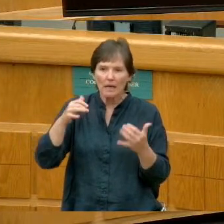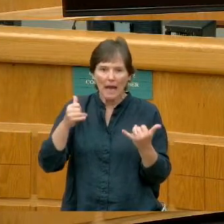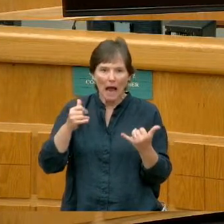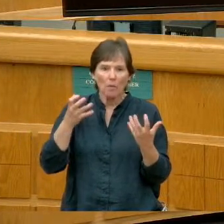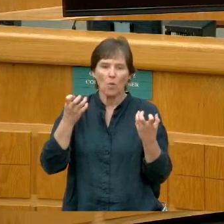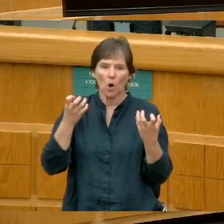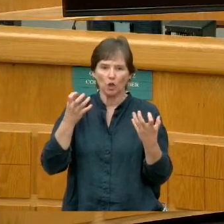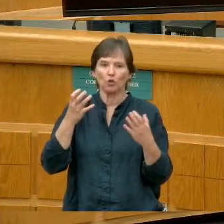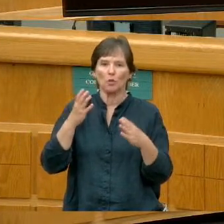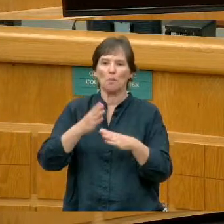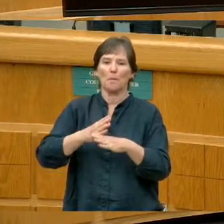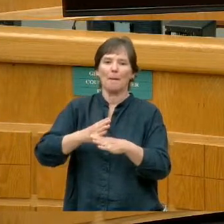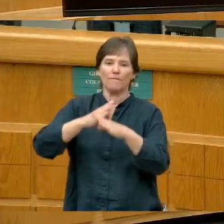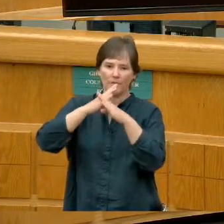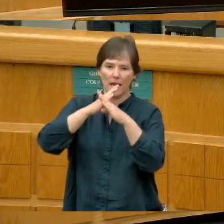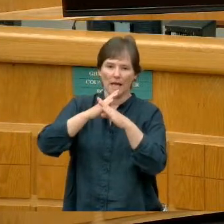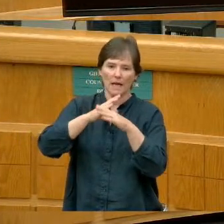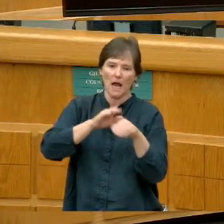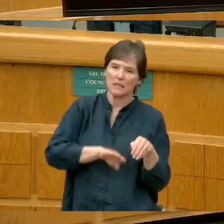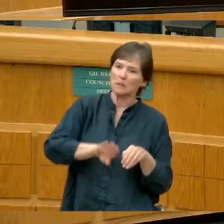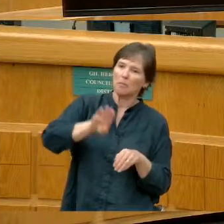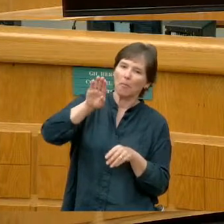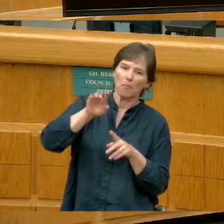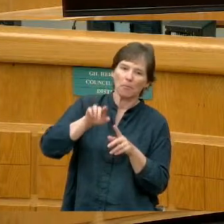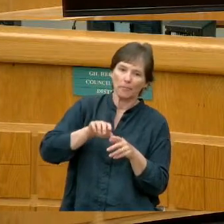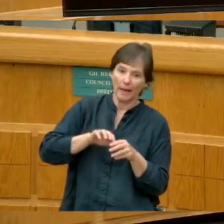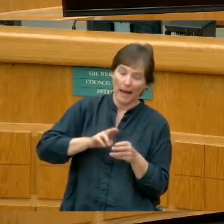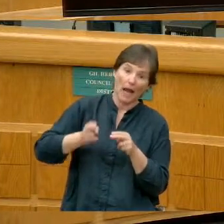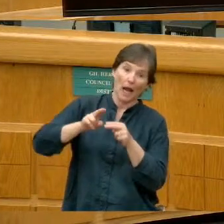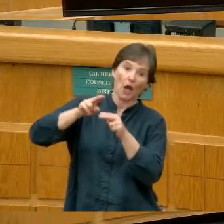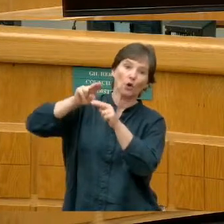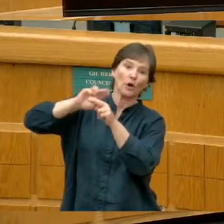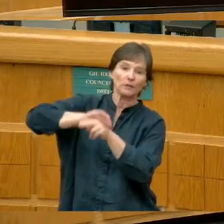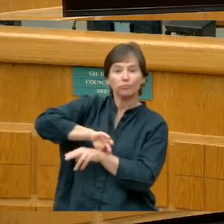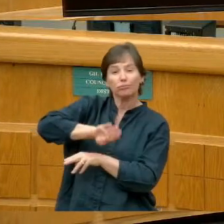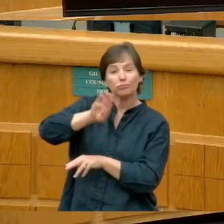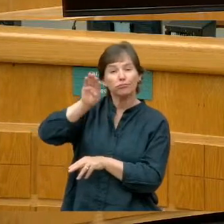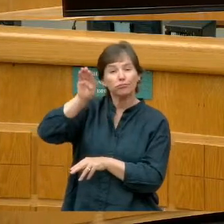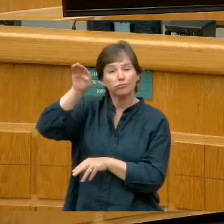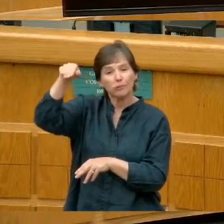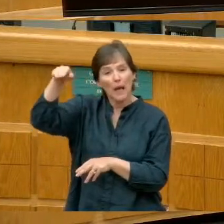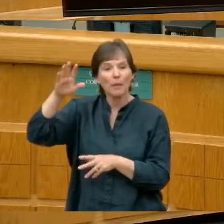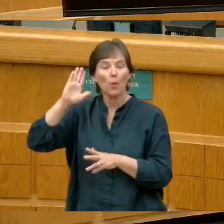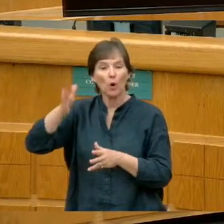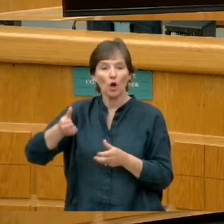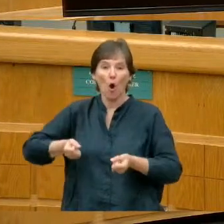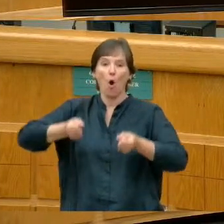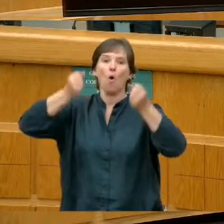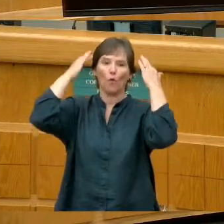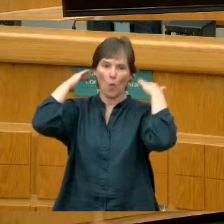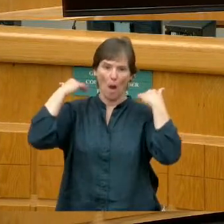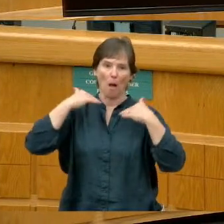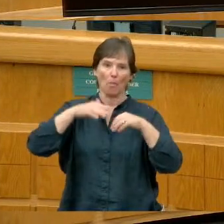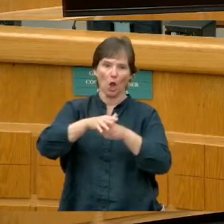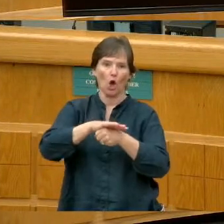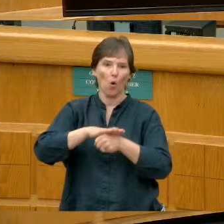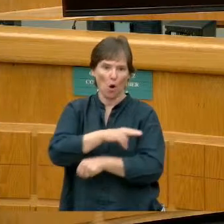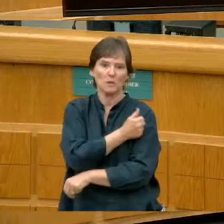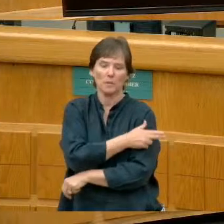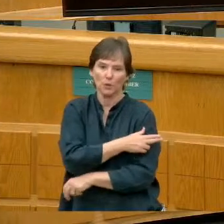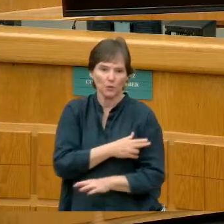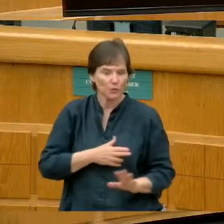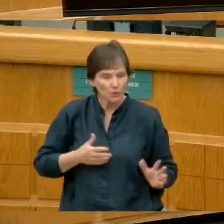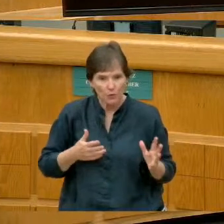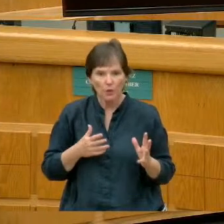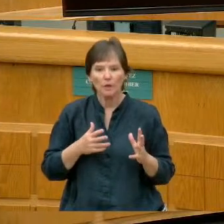would overwhelm our capacity. So we haven't achieved that because our capacity